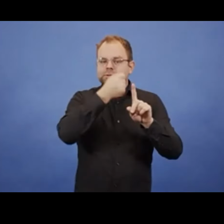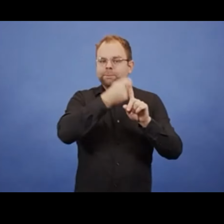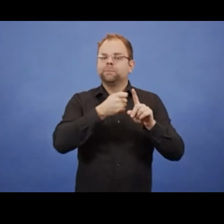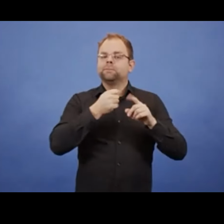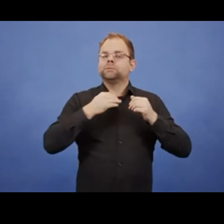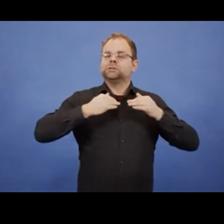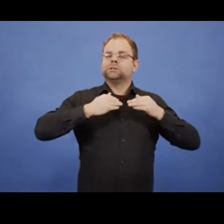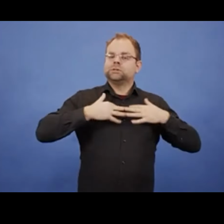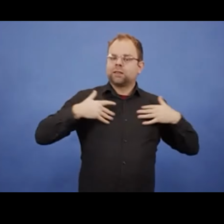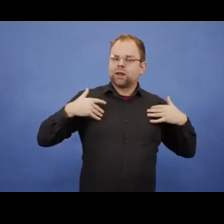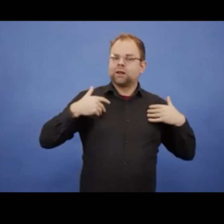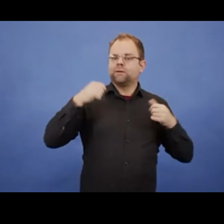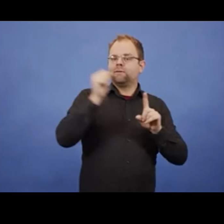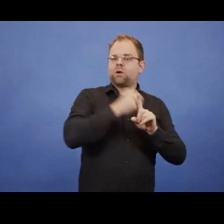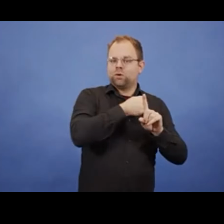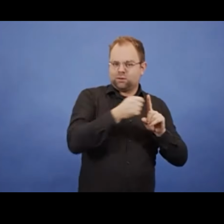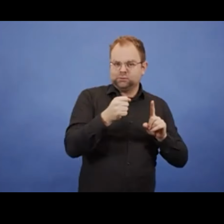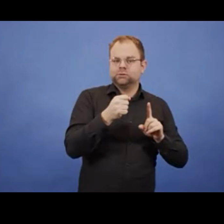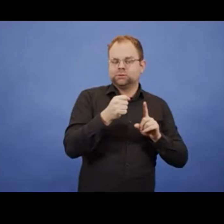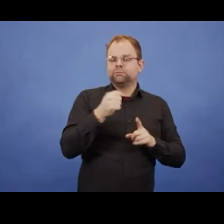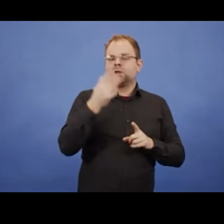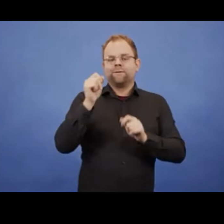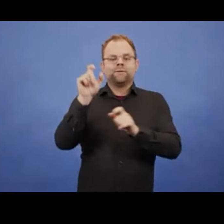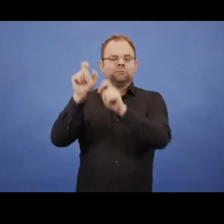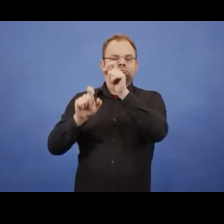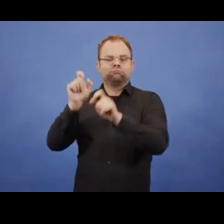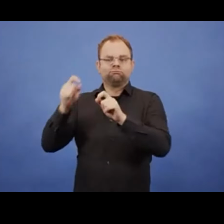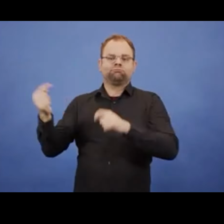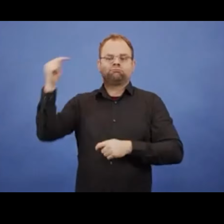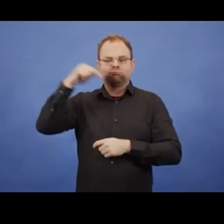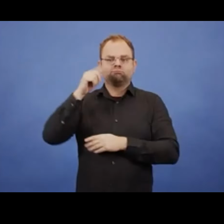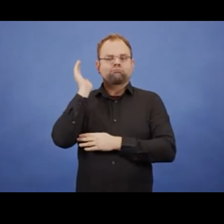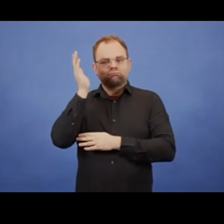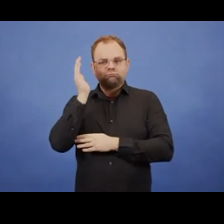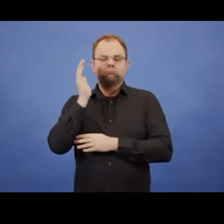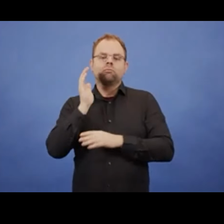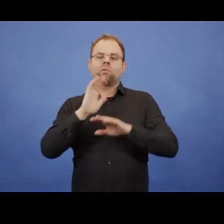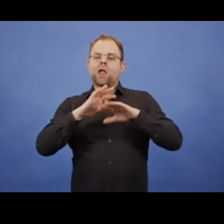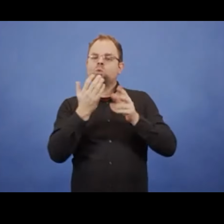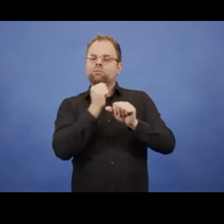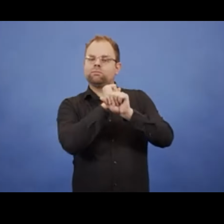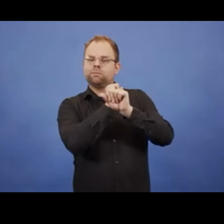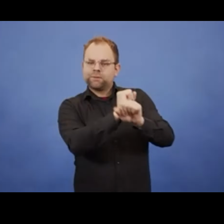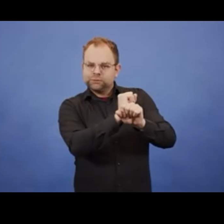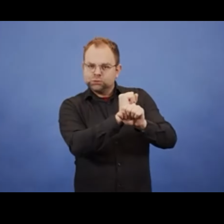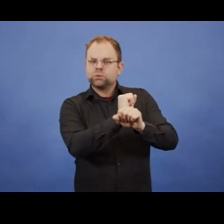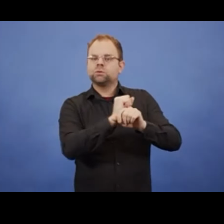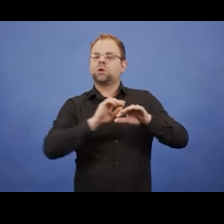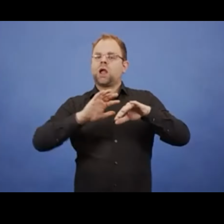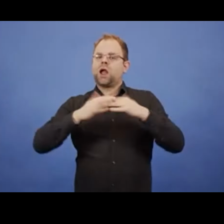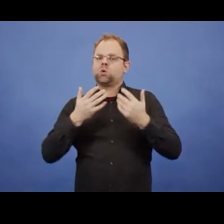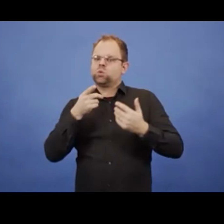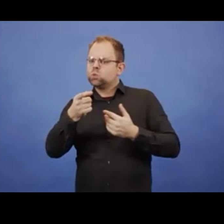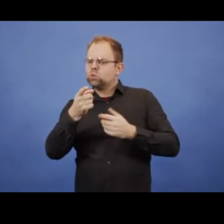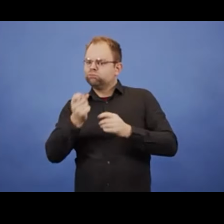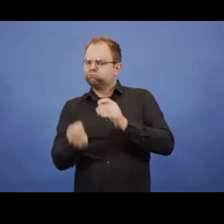and girls with disabilities, and experiencing in programming. And finally, there will be a